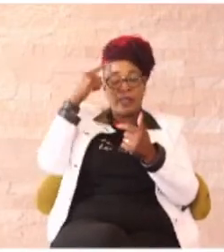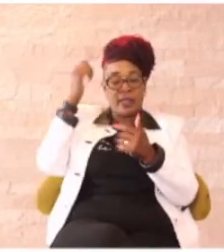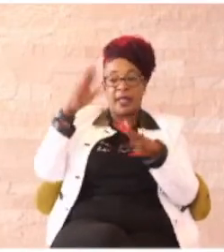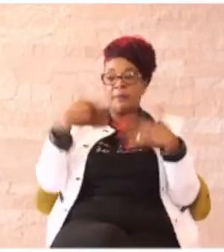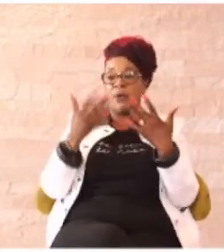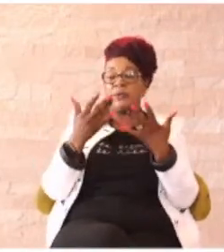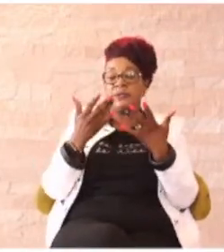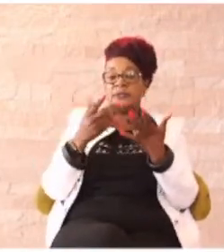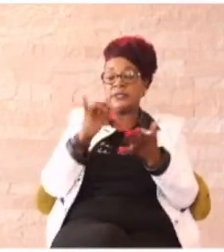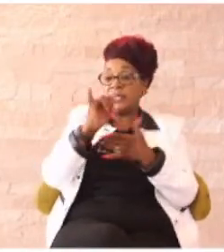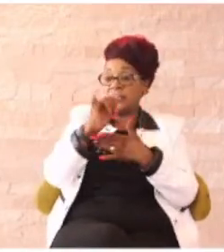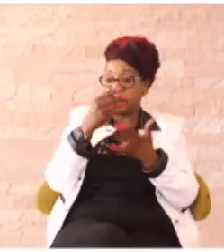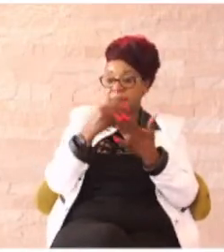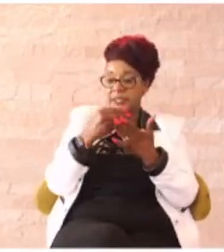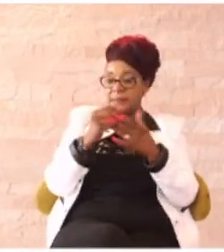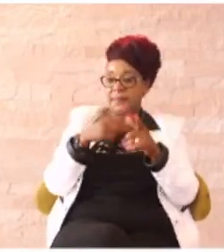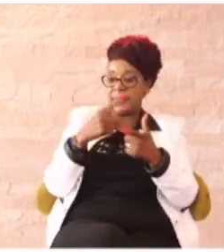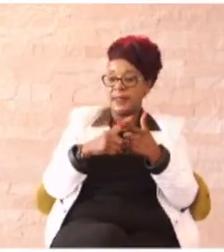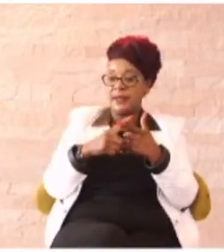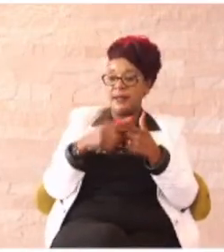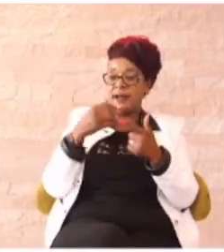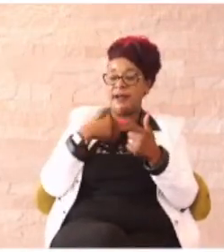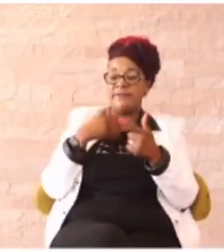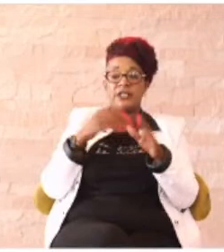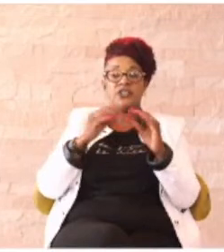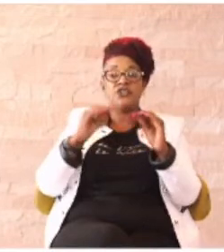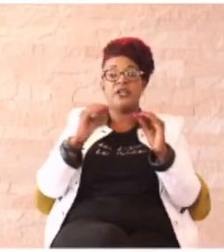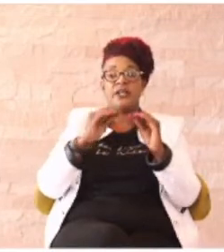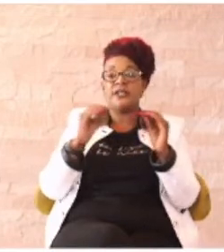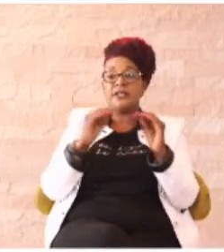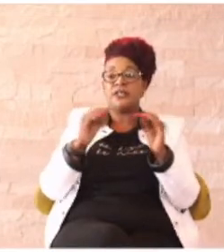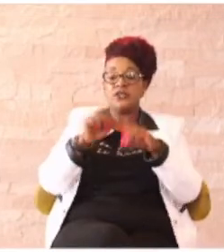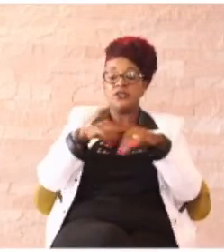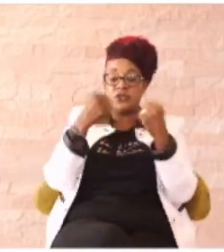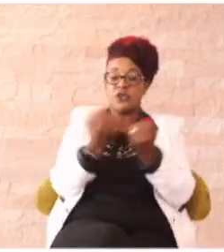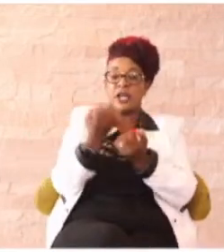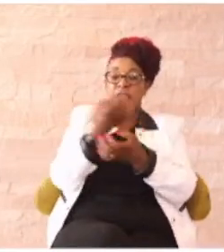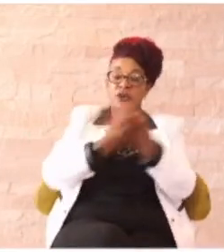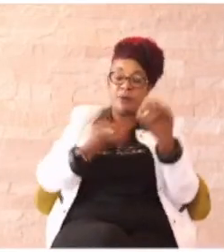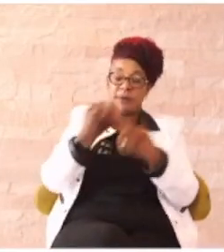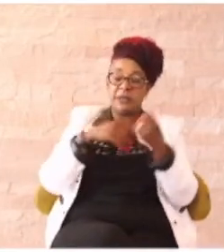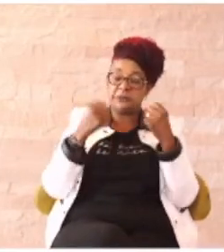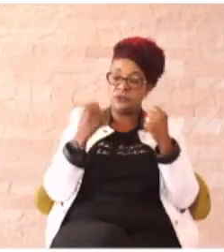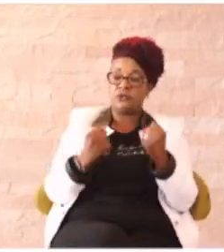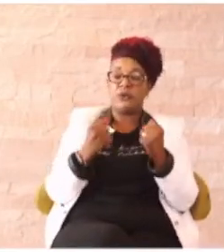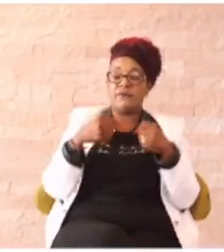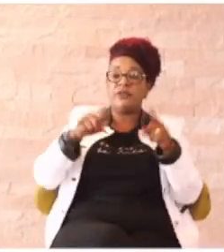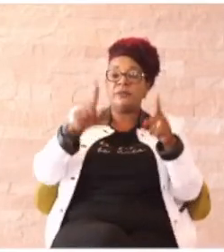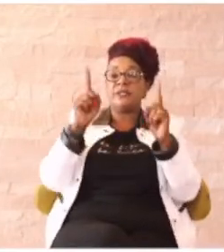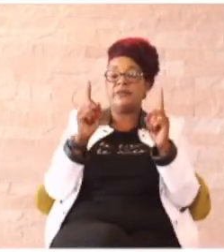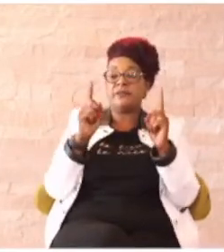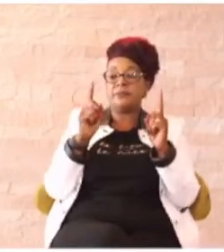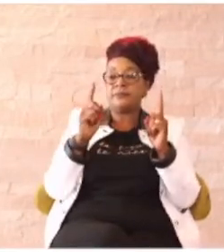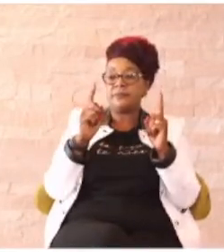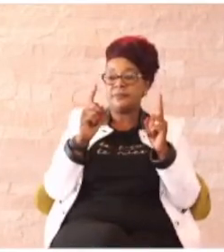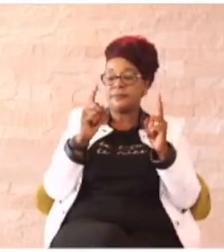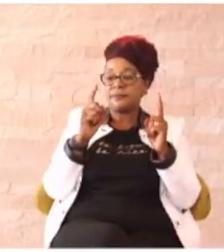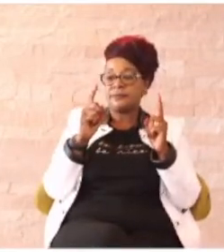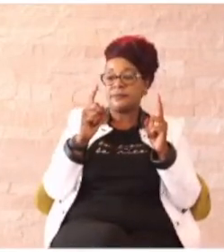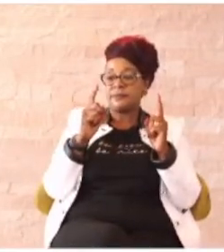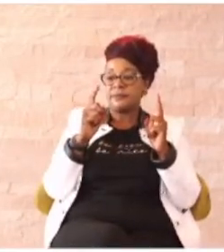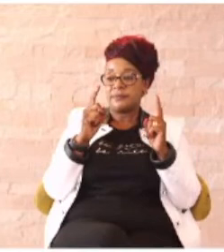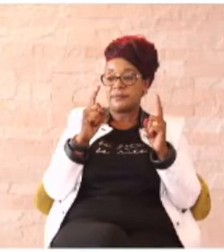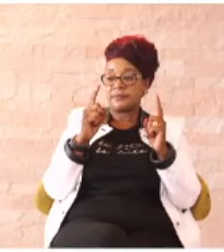by themselves. Their strength increased socially, economically, even politically, we can say.